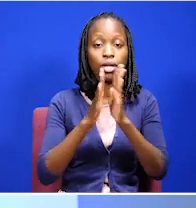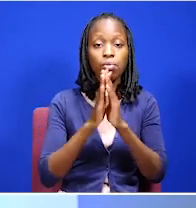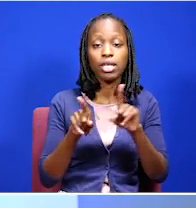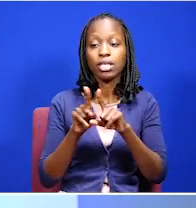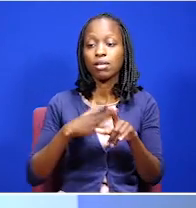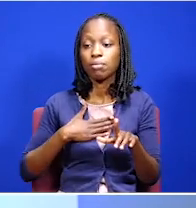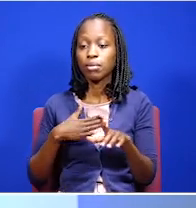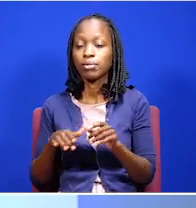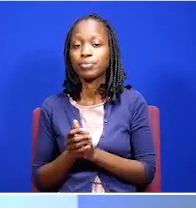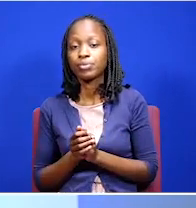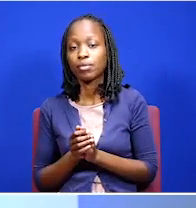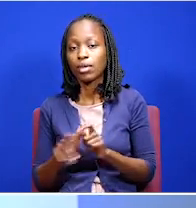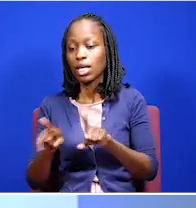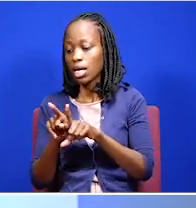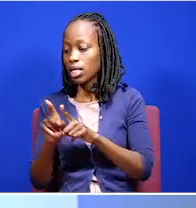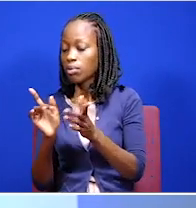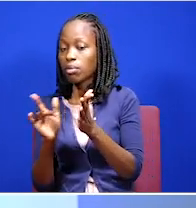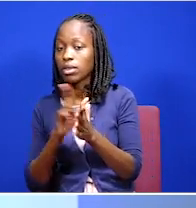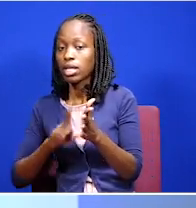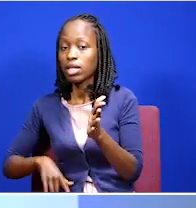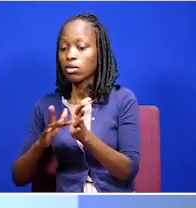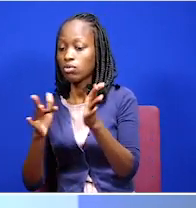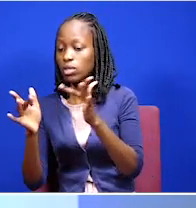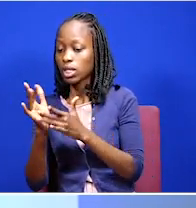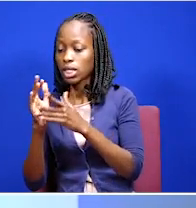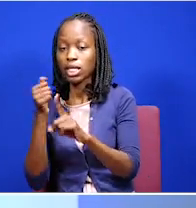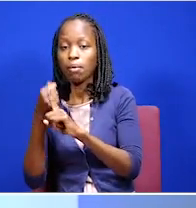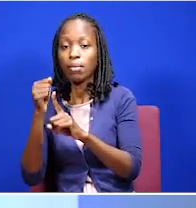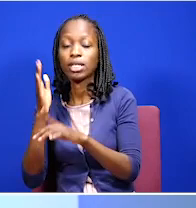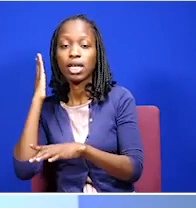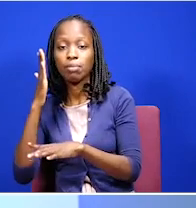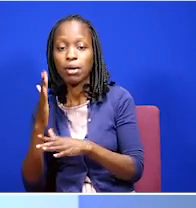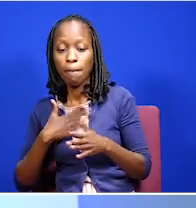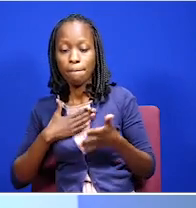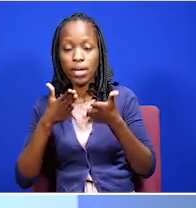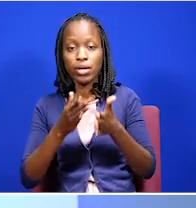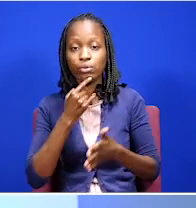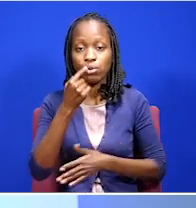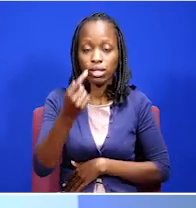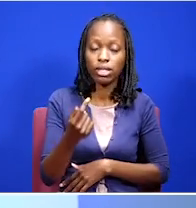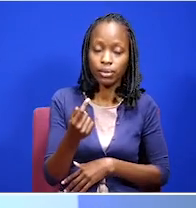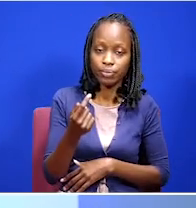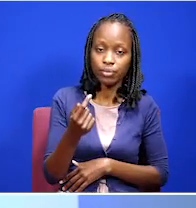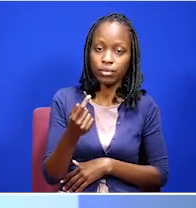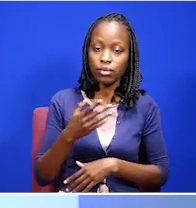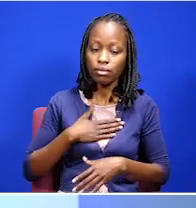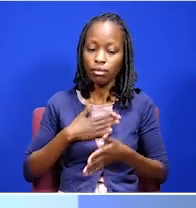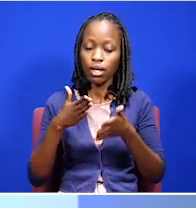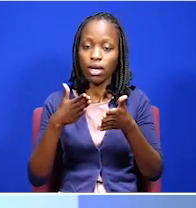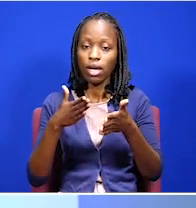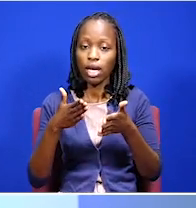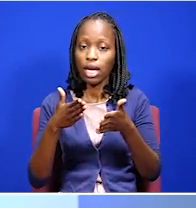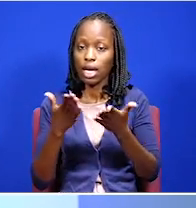is that this spirit of prayer would rub onto them, just like that spirit of prayer of the Lord Jesus